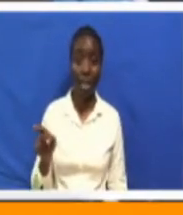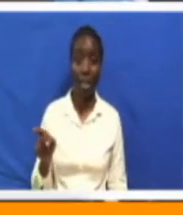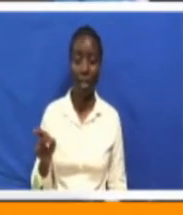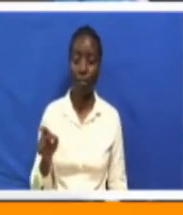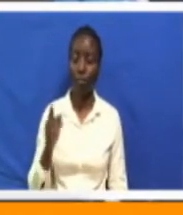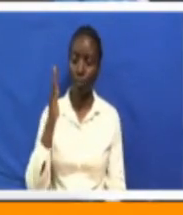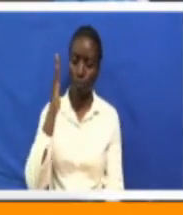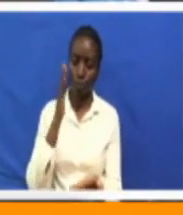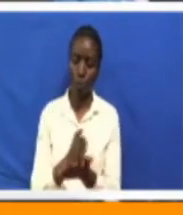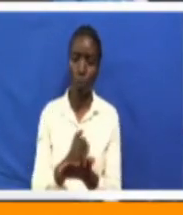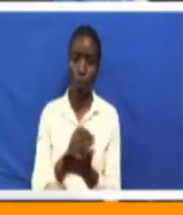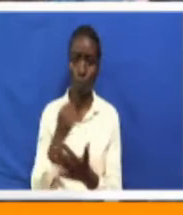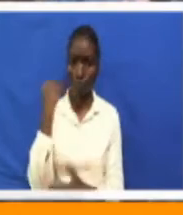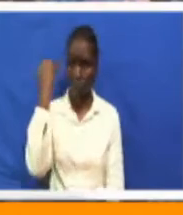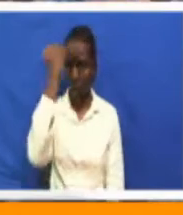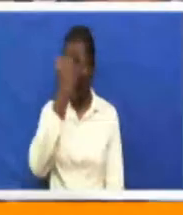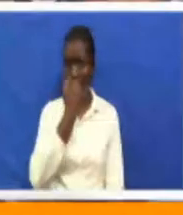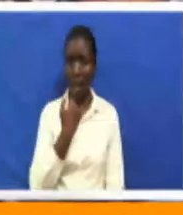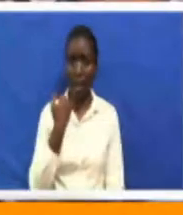our true identity